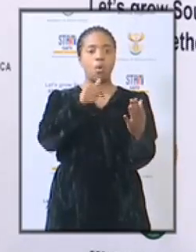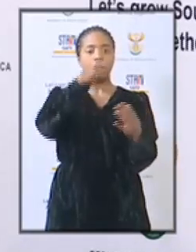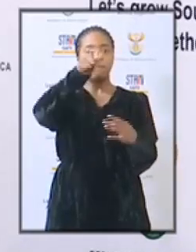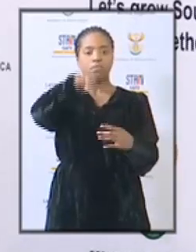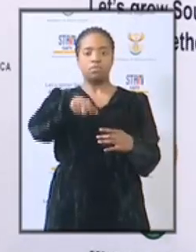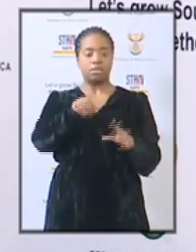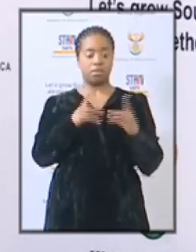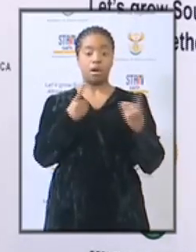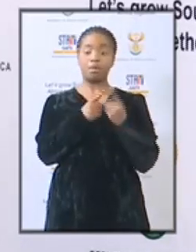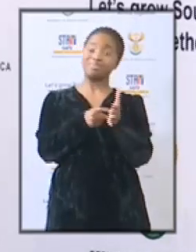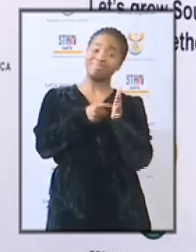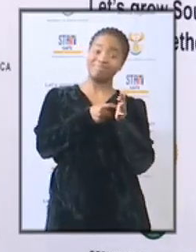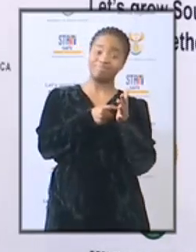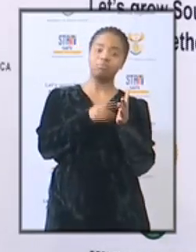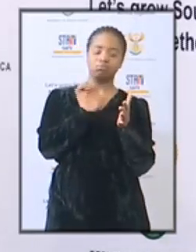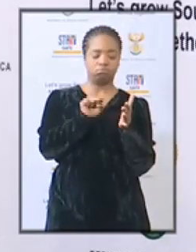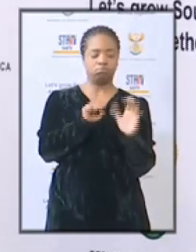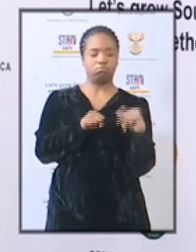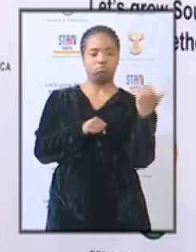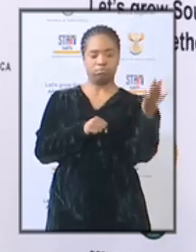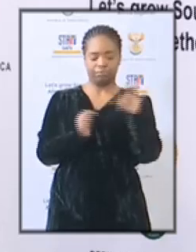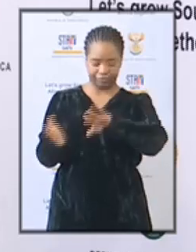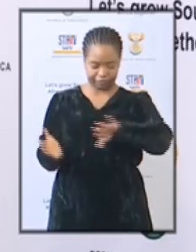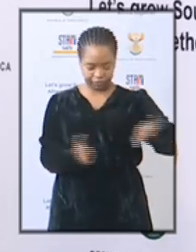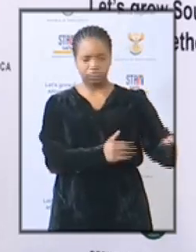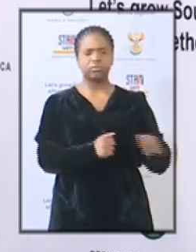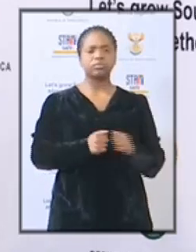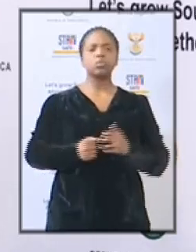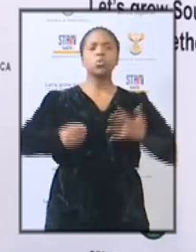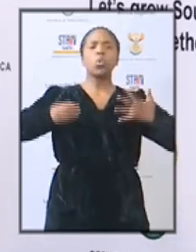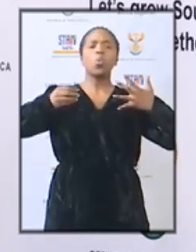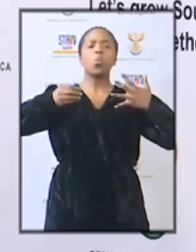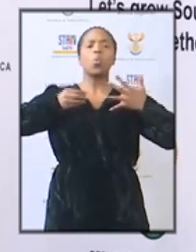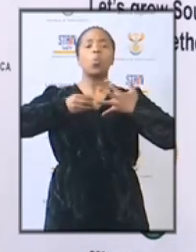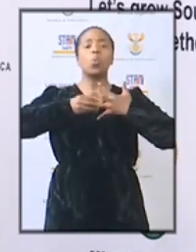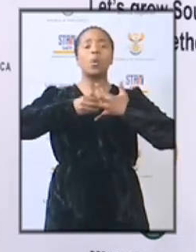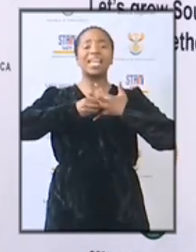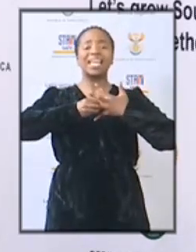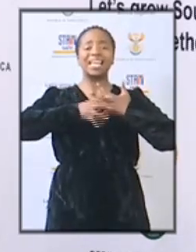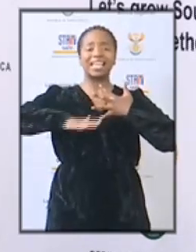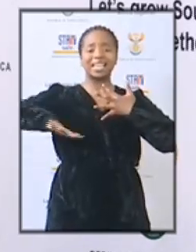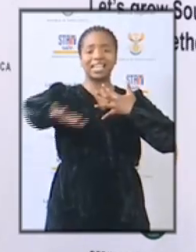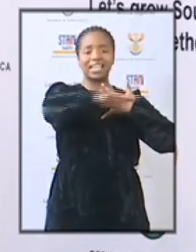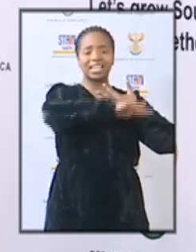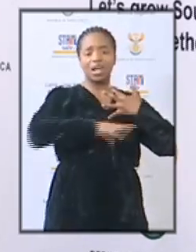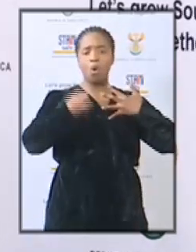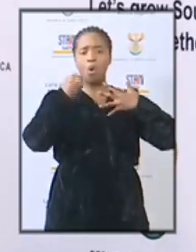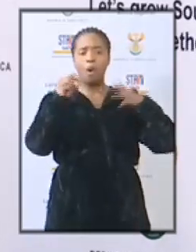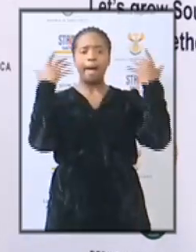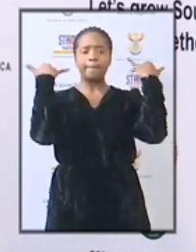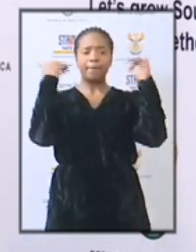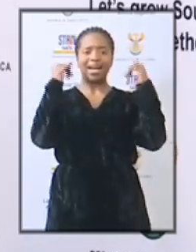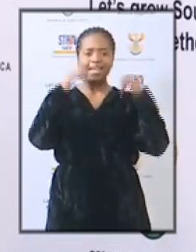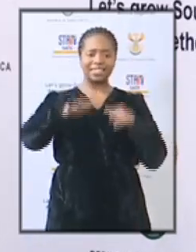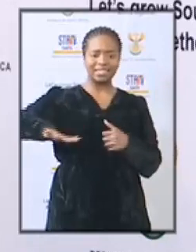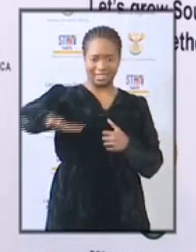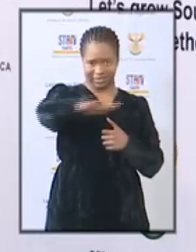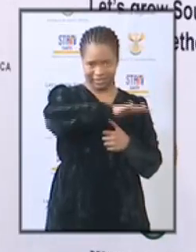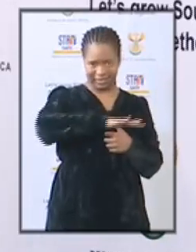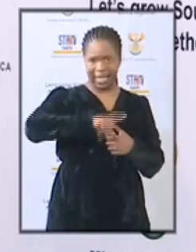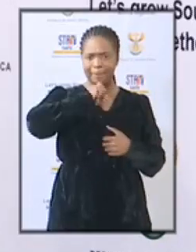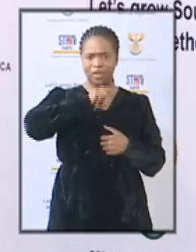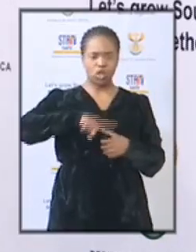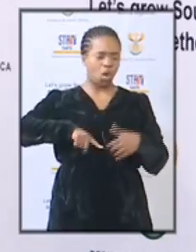Now, moving to weddings and function venues, want to emphasize that as we welcome this area as well in terms